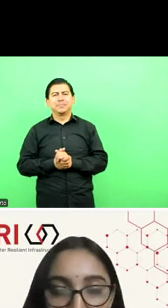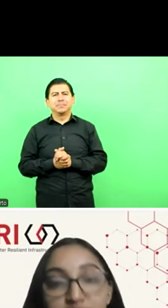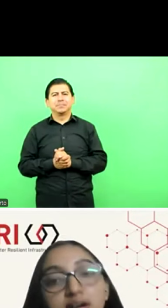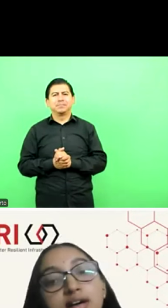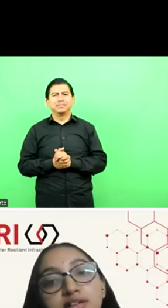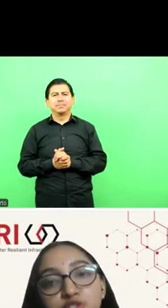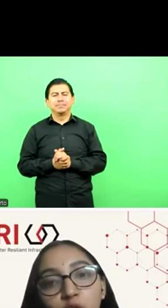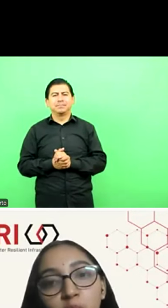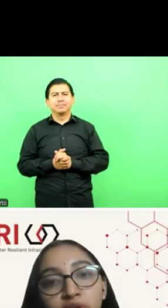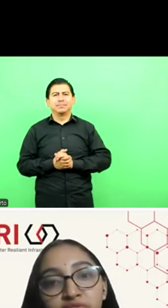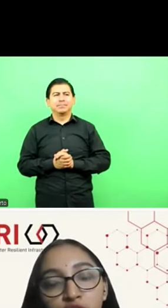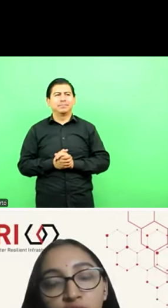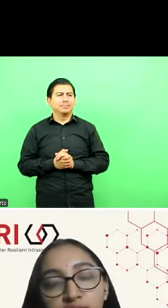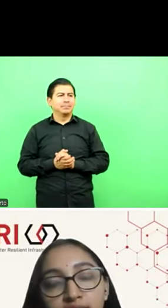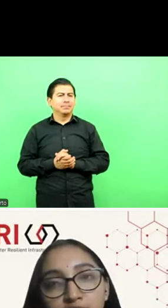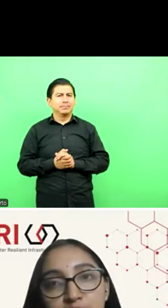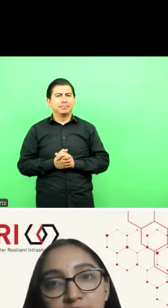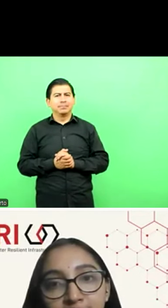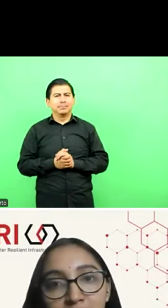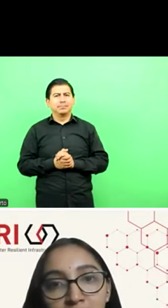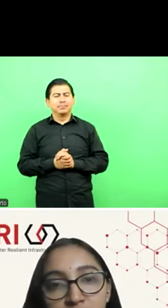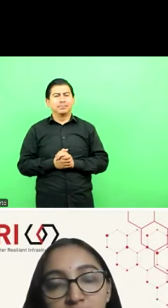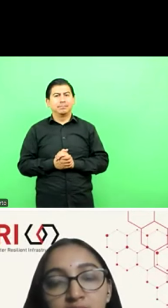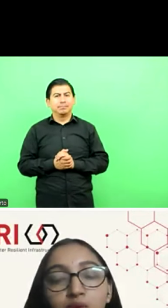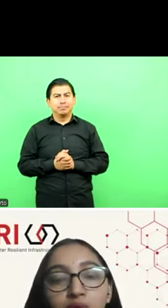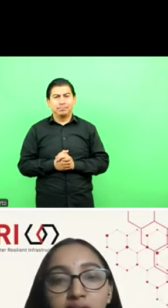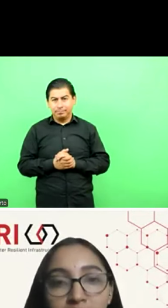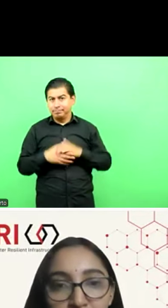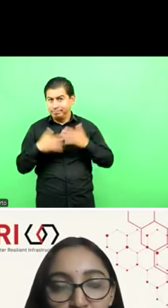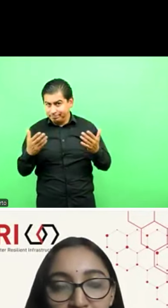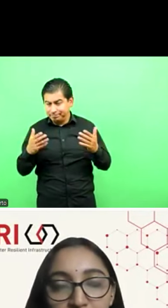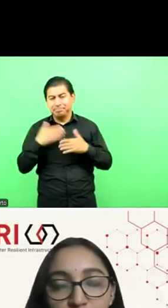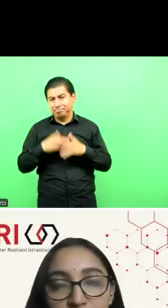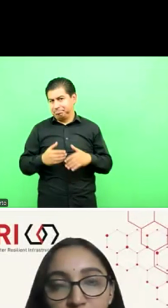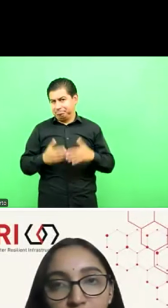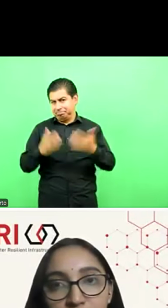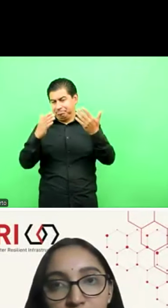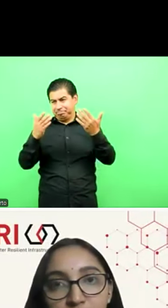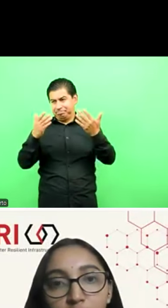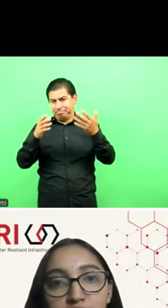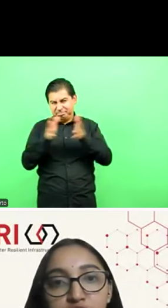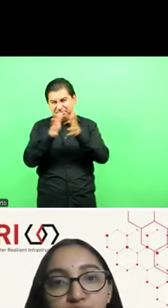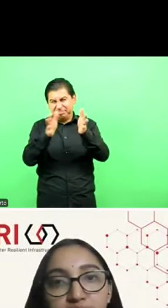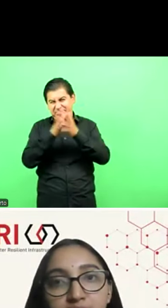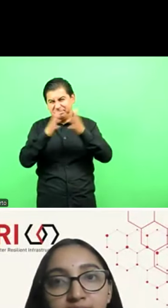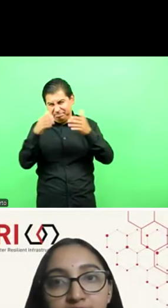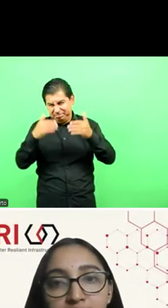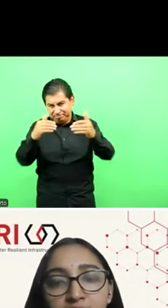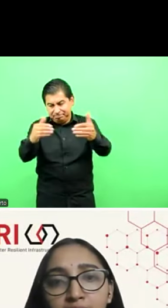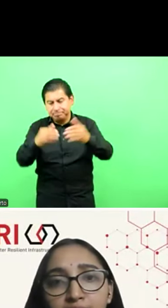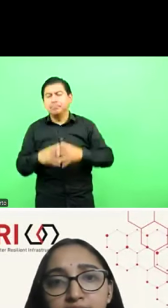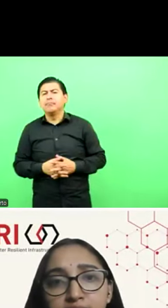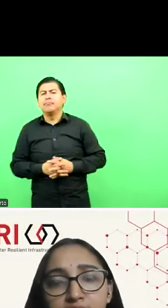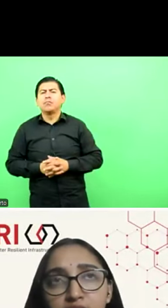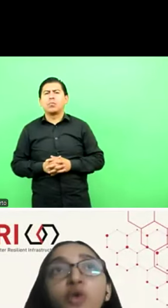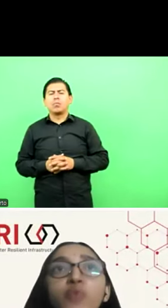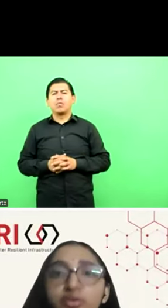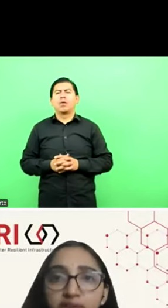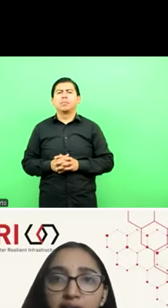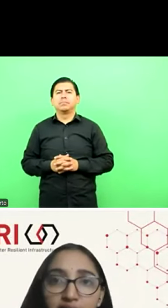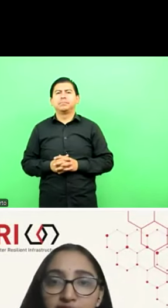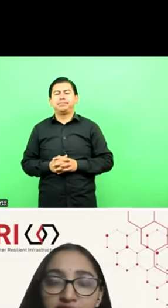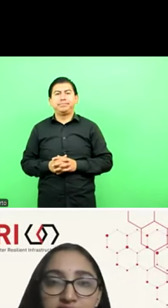Yes. So moving forward, I was speaking about our urban program was launched at COP28, and